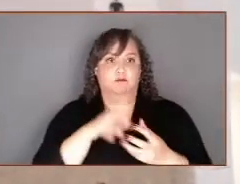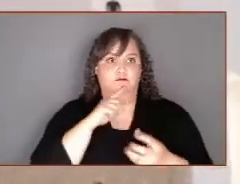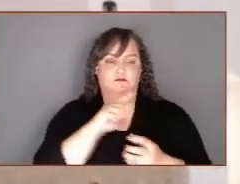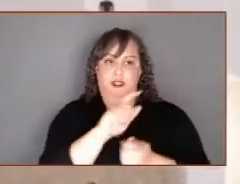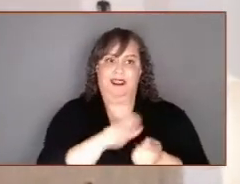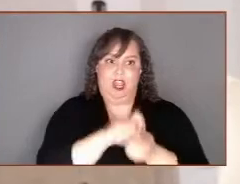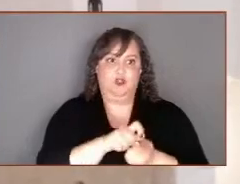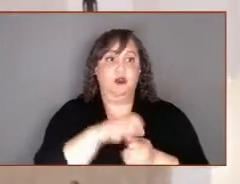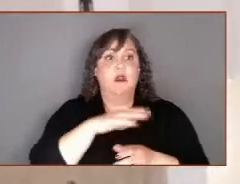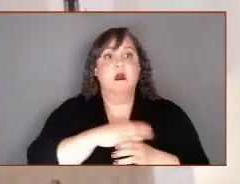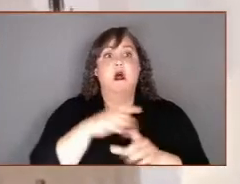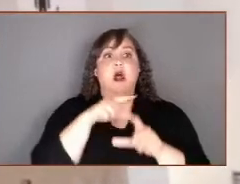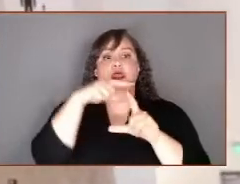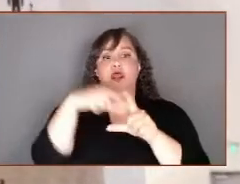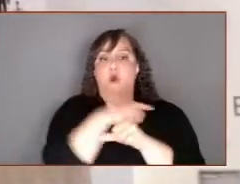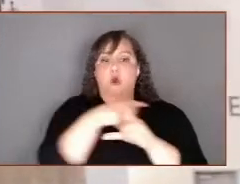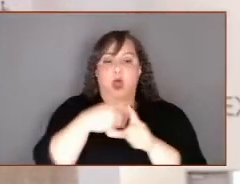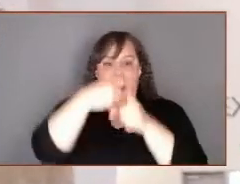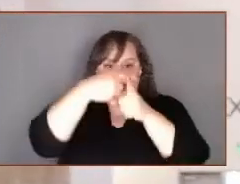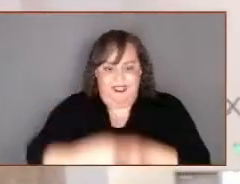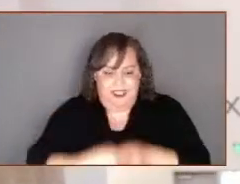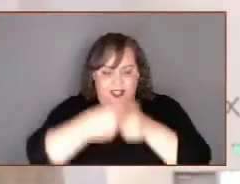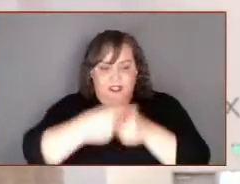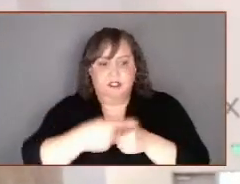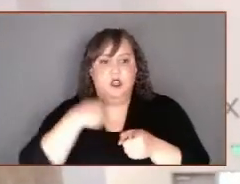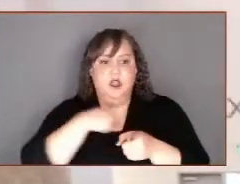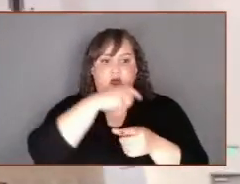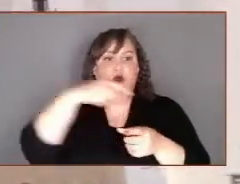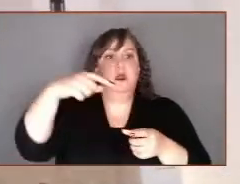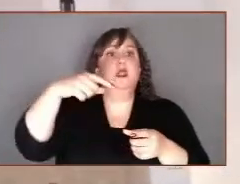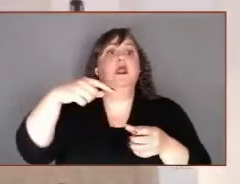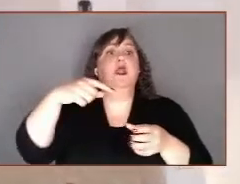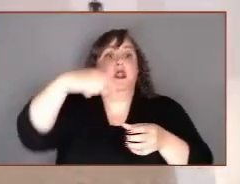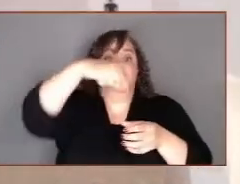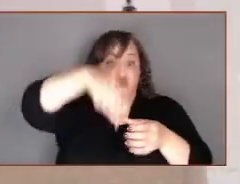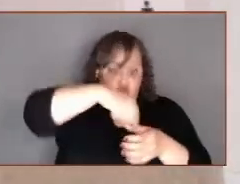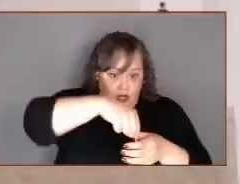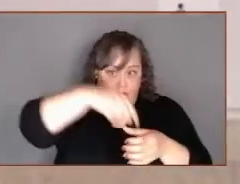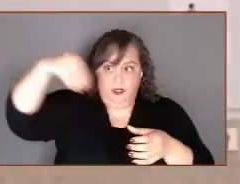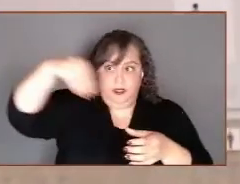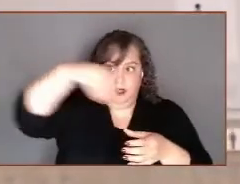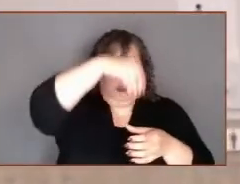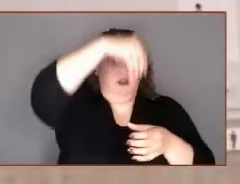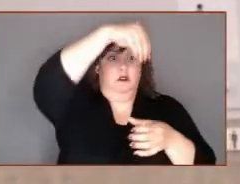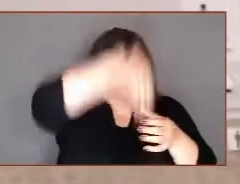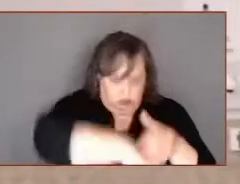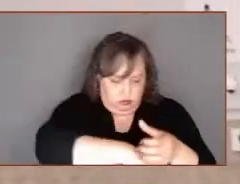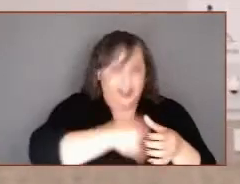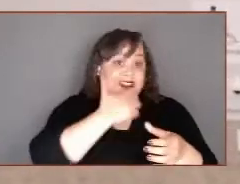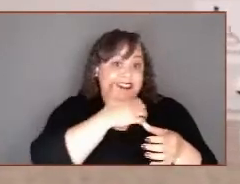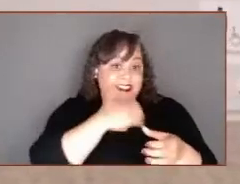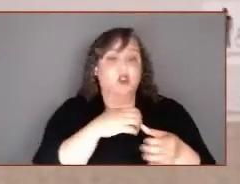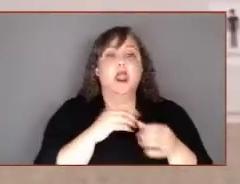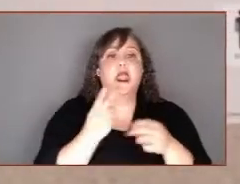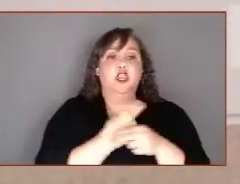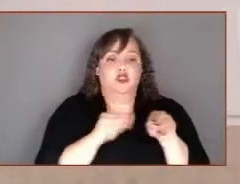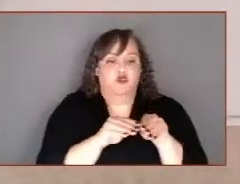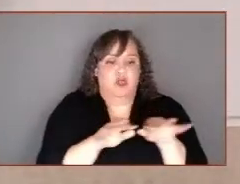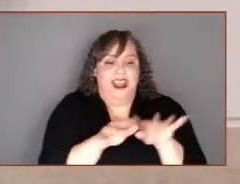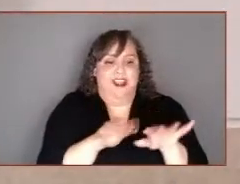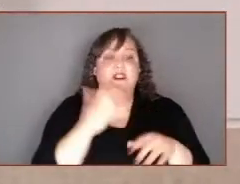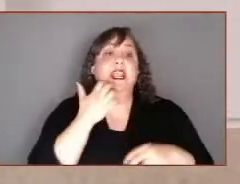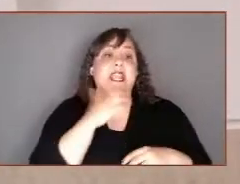the heater into place right above the drilled hole. And then we drop the heater down and use radiative heating to melt the